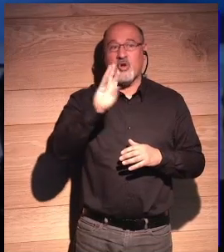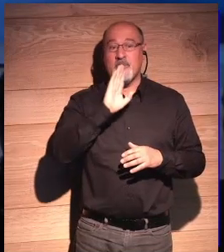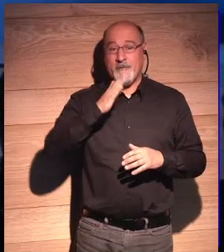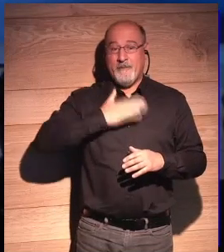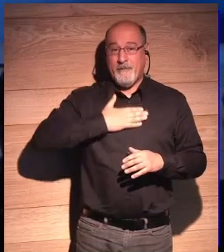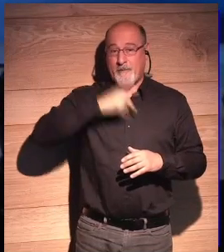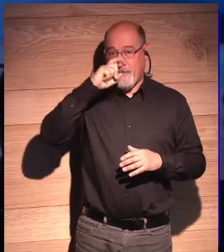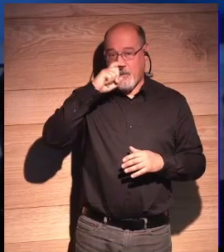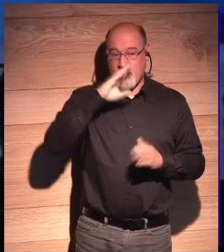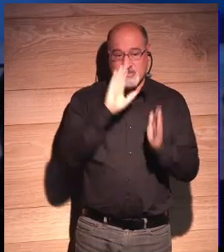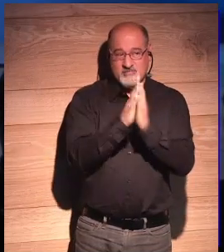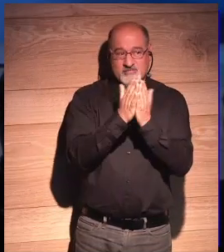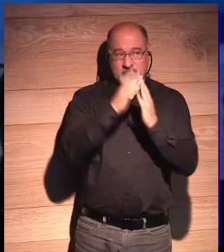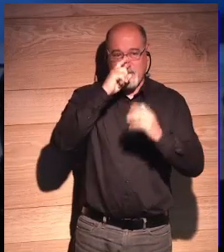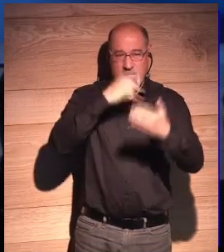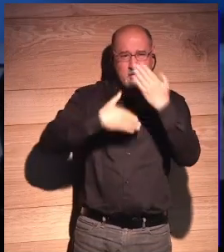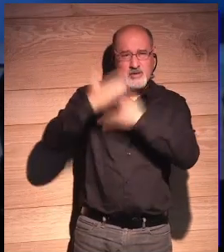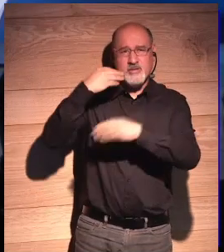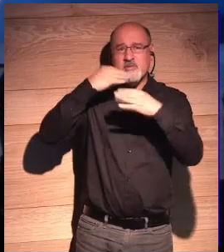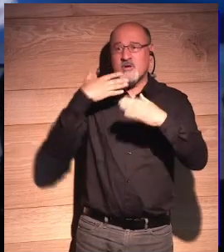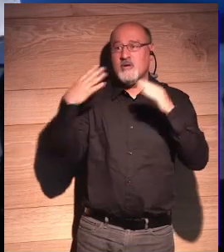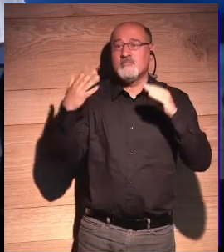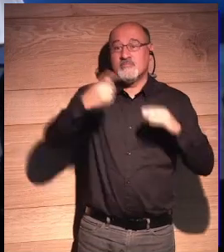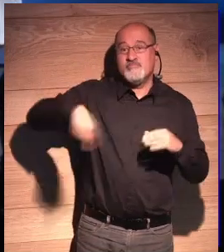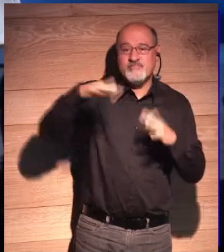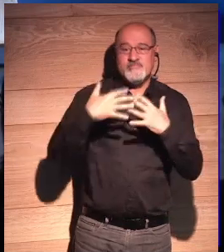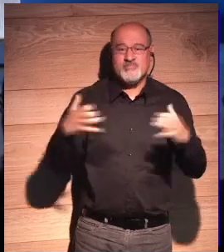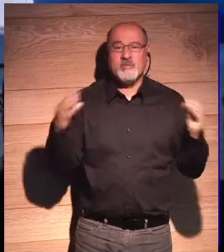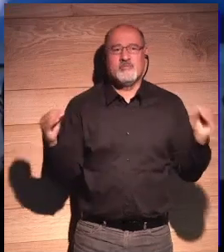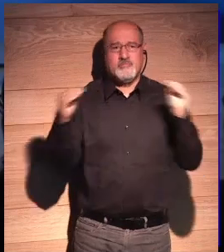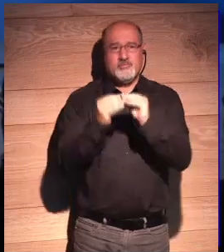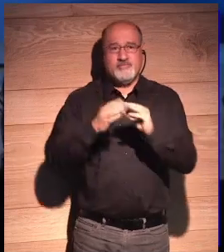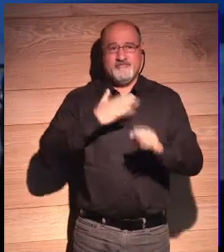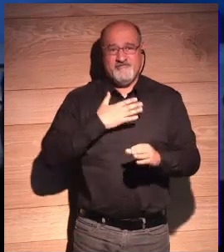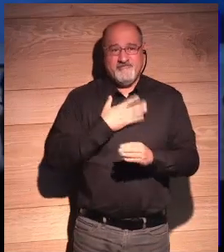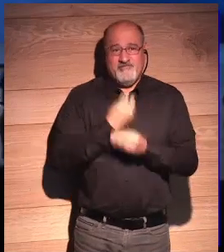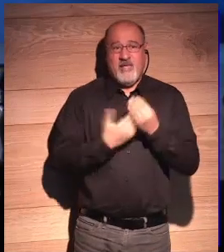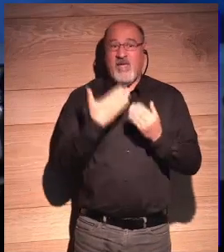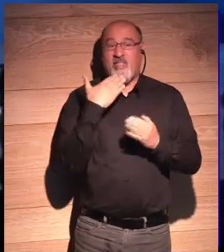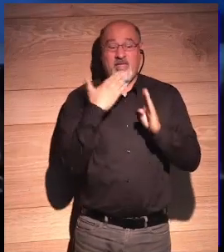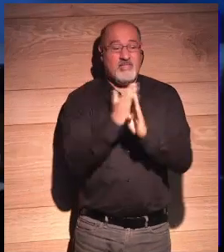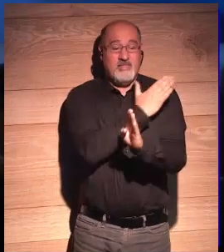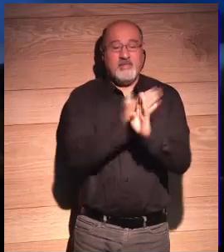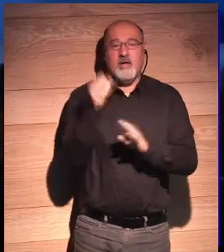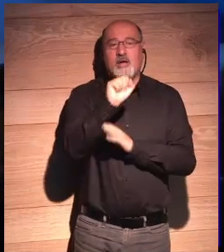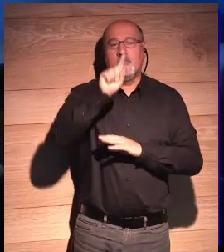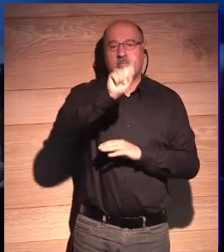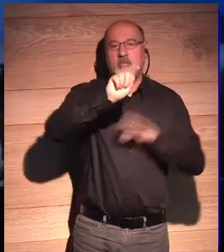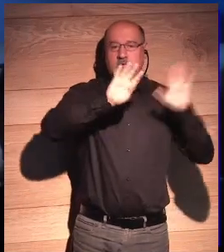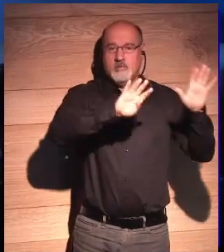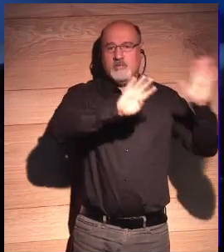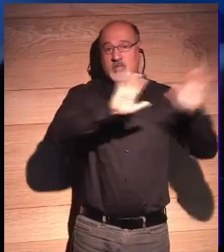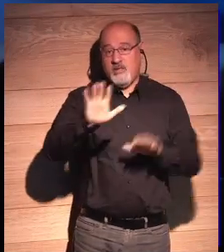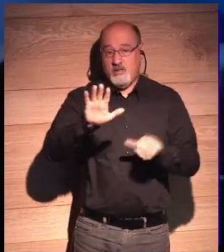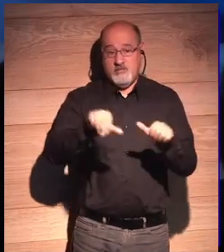speak about through my memories, because I think that they are the ones that are shared by many comic lovers of my generation. In